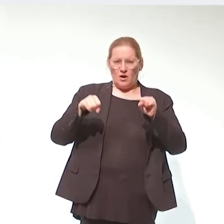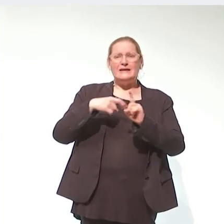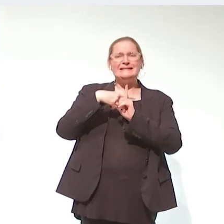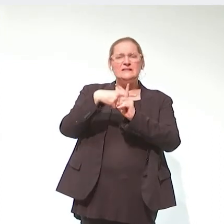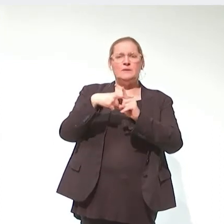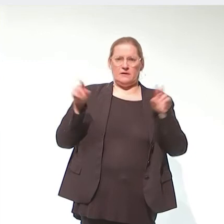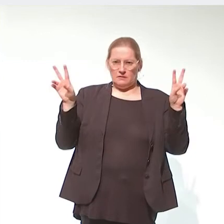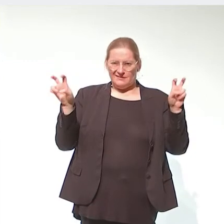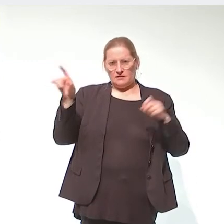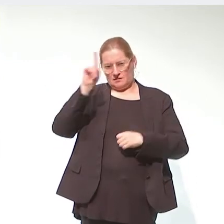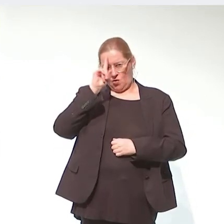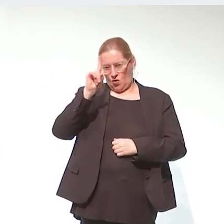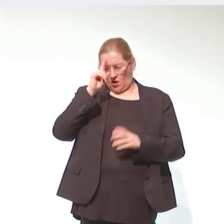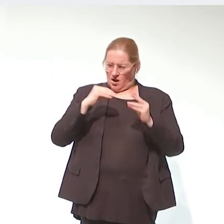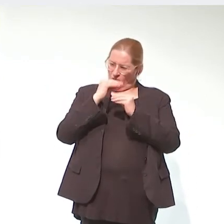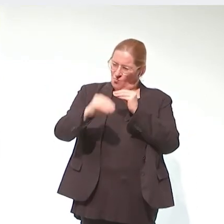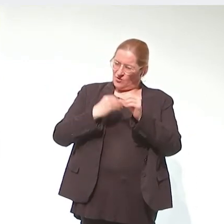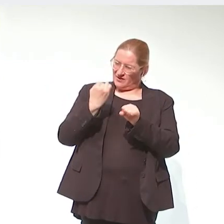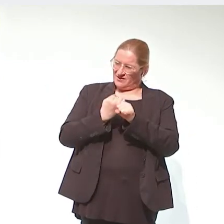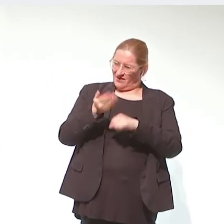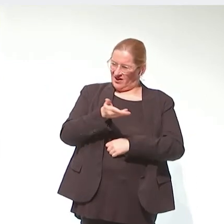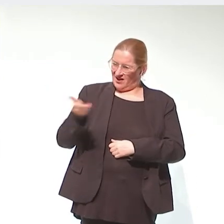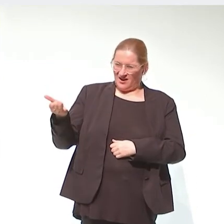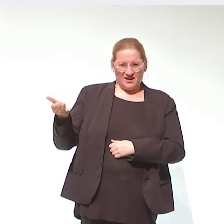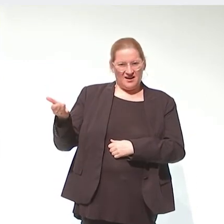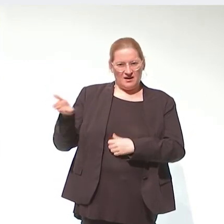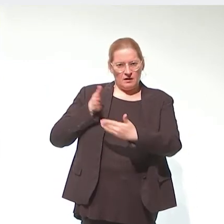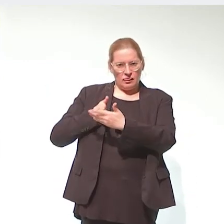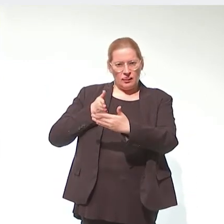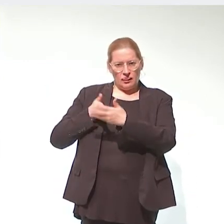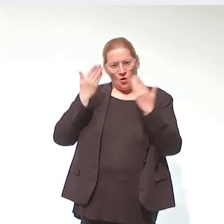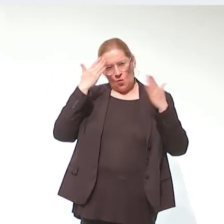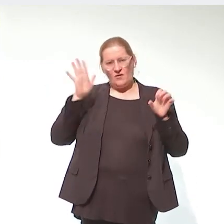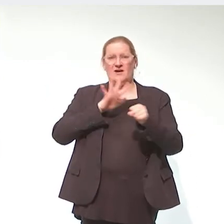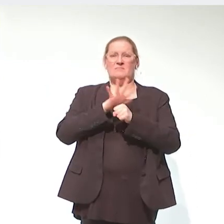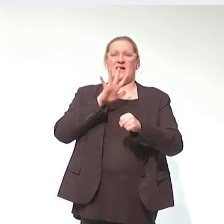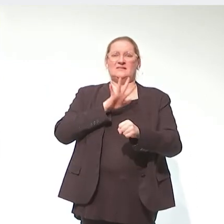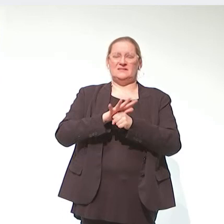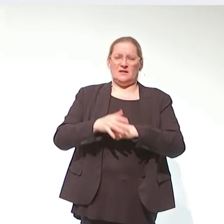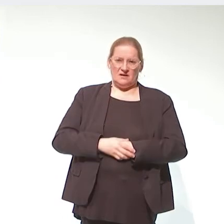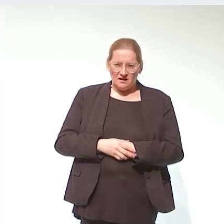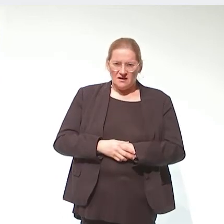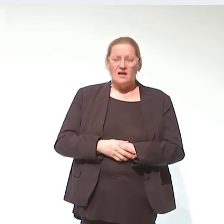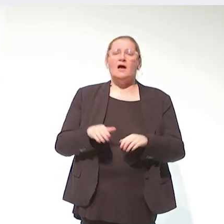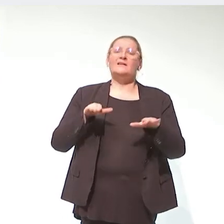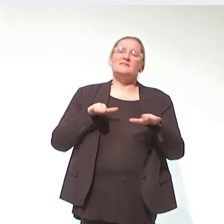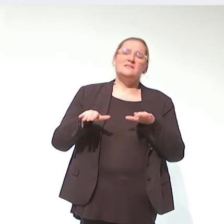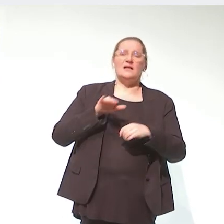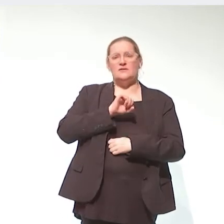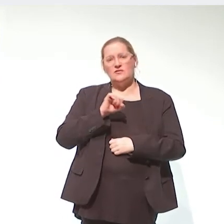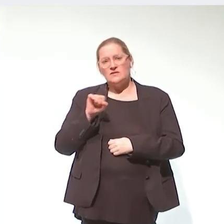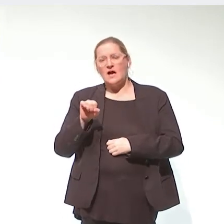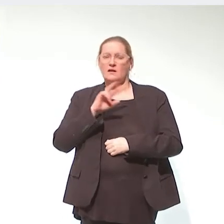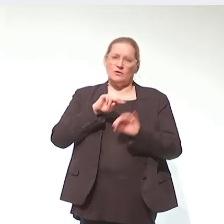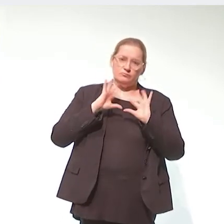I could really focus my efforts on a specific slot, but unfortunately,